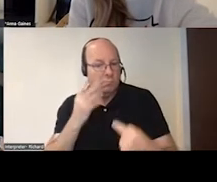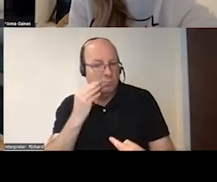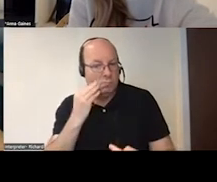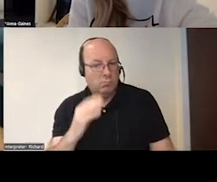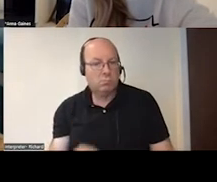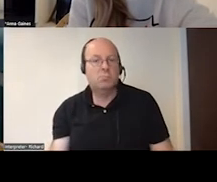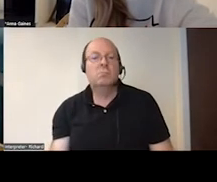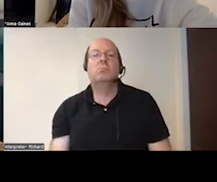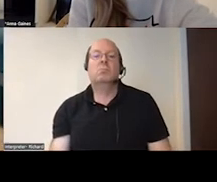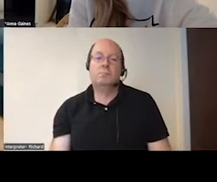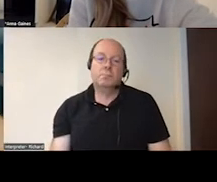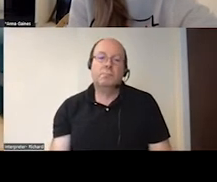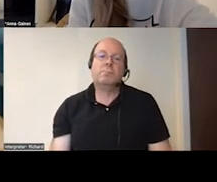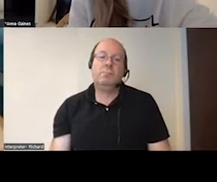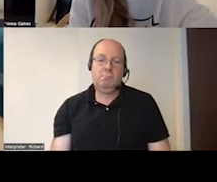experienced?